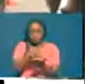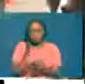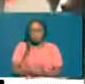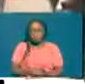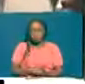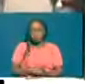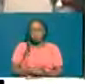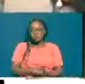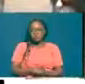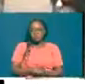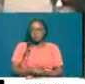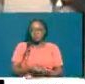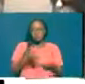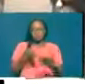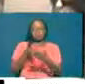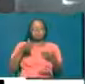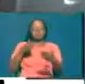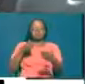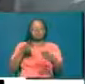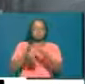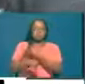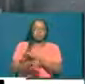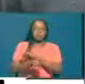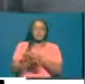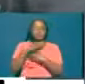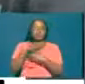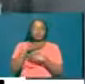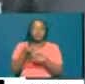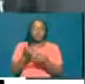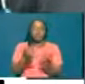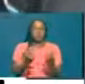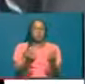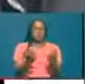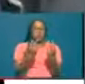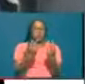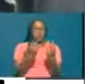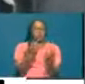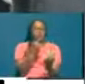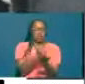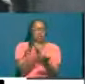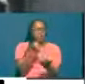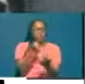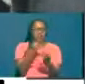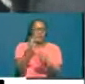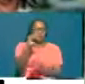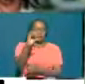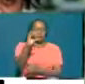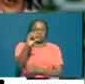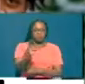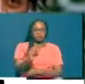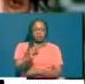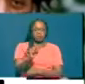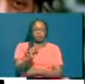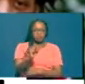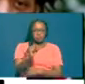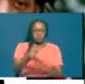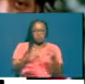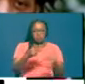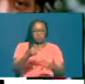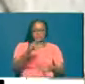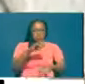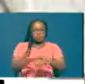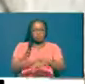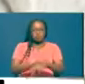Here, they blocked the entrance as they demanded audience with the station's bosses on the progress in nabbing those who killed four